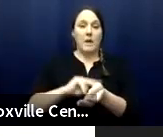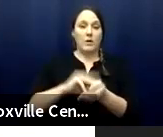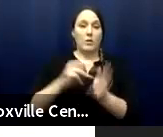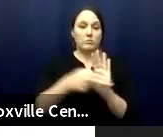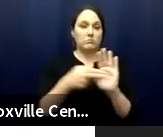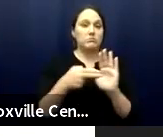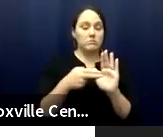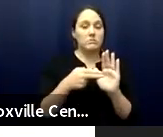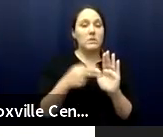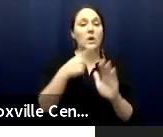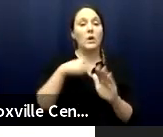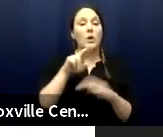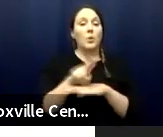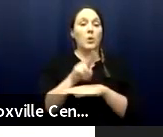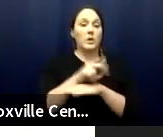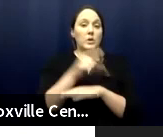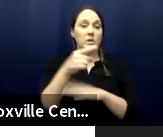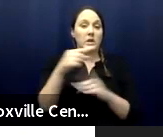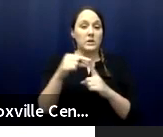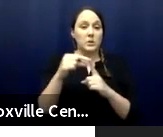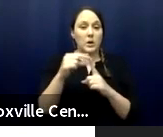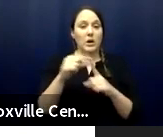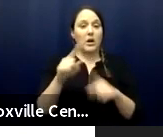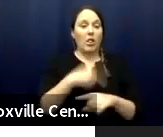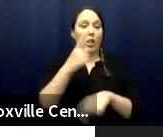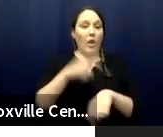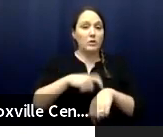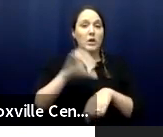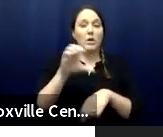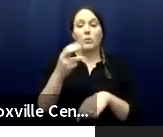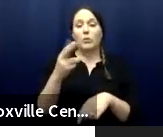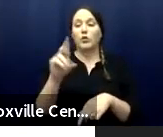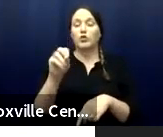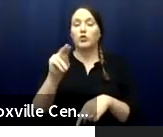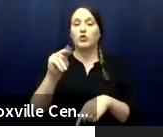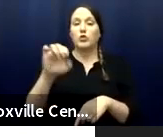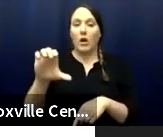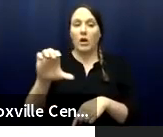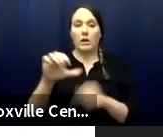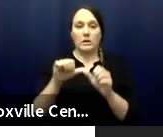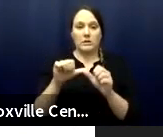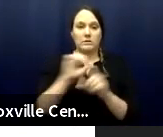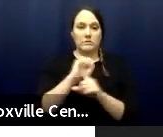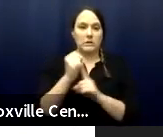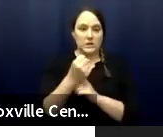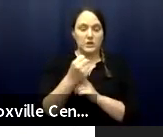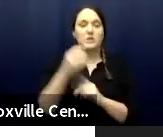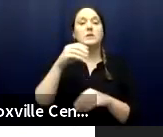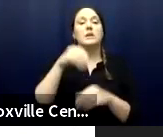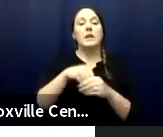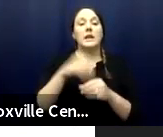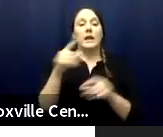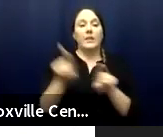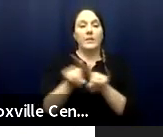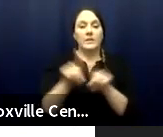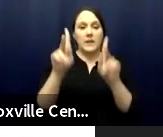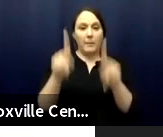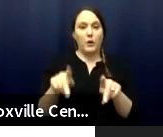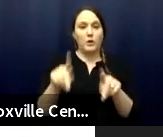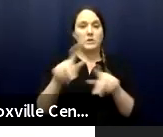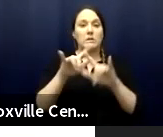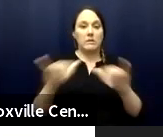use this word is generally we're referring to long-term or chronic conditions, more than one in the same person at the same